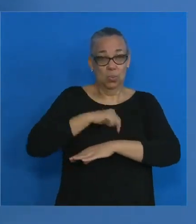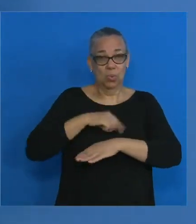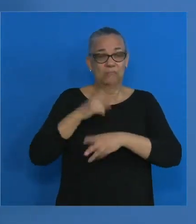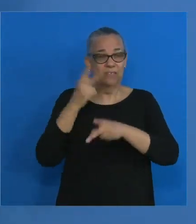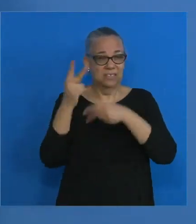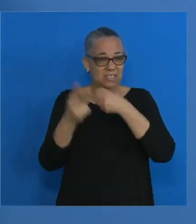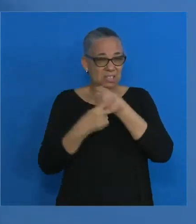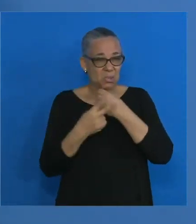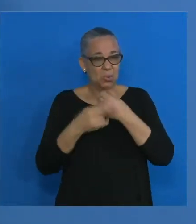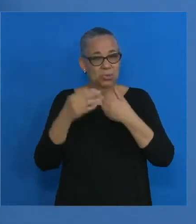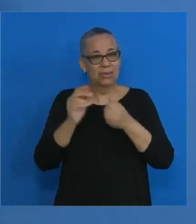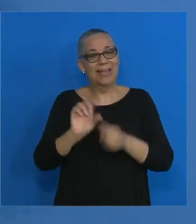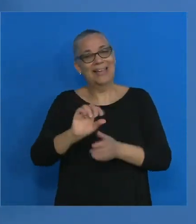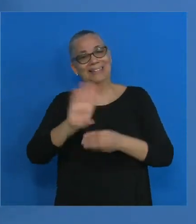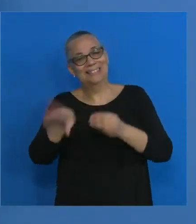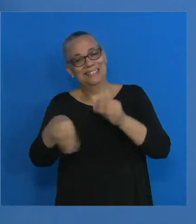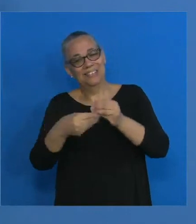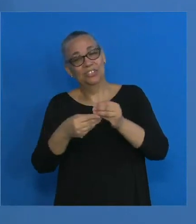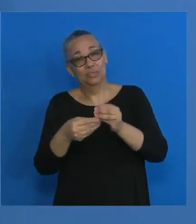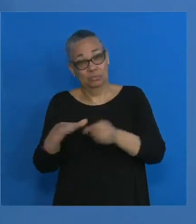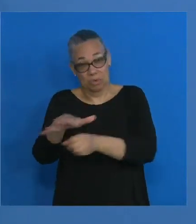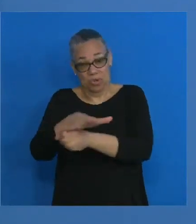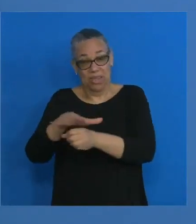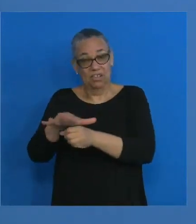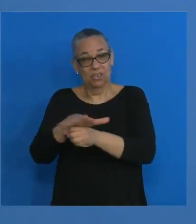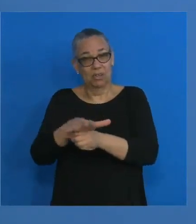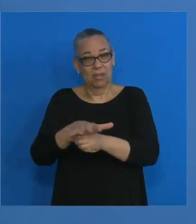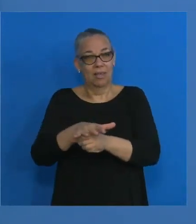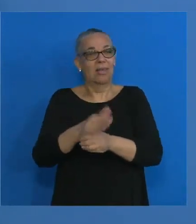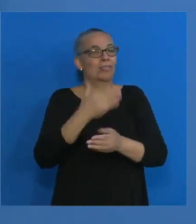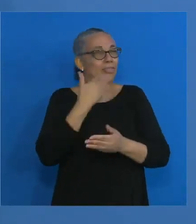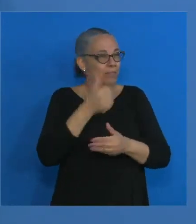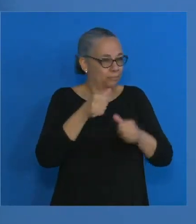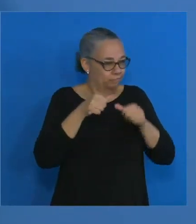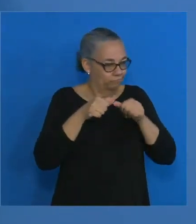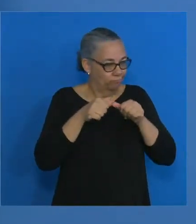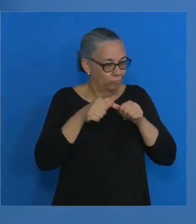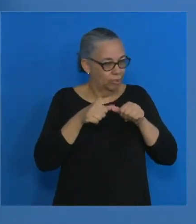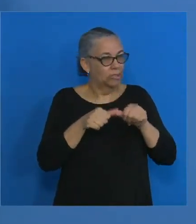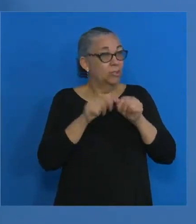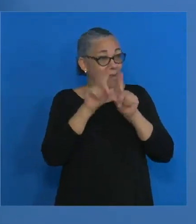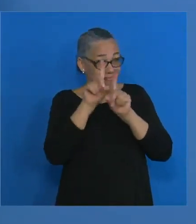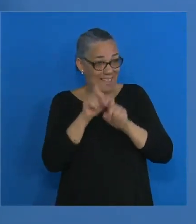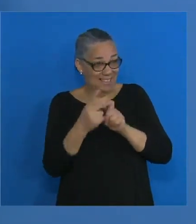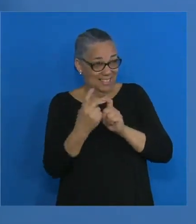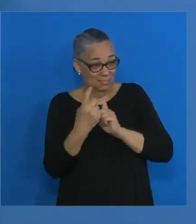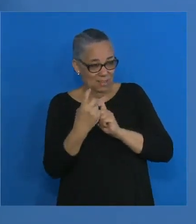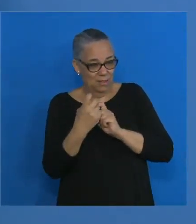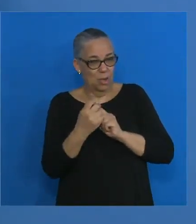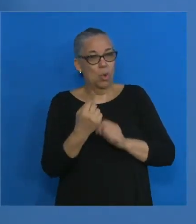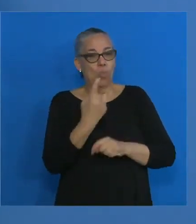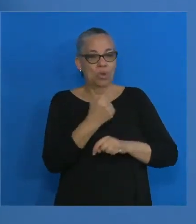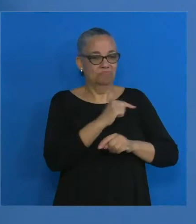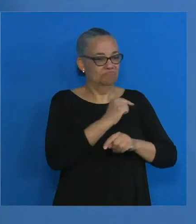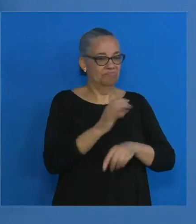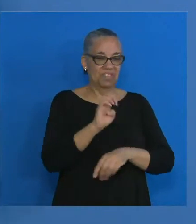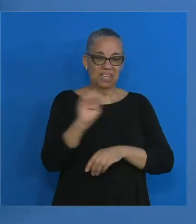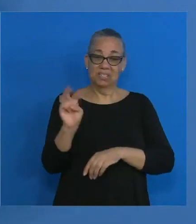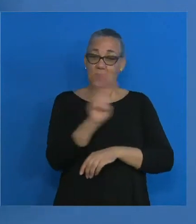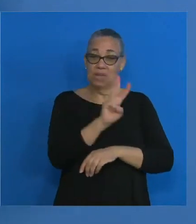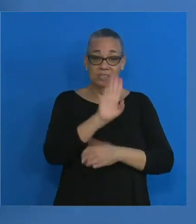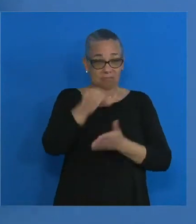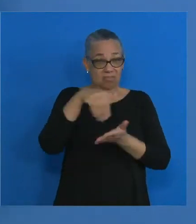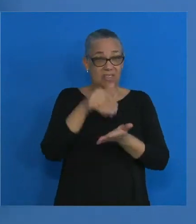locations. I appreciate you consistently asking that question. One in the east, one in the west, as well as centrally located. So you'll be pleased to